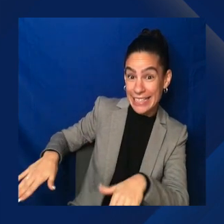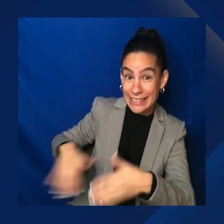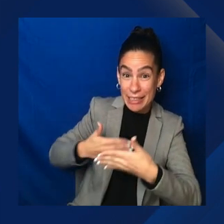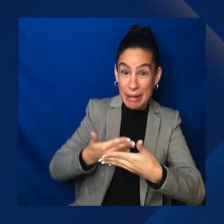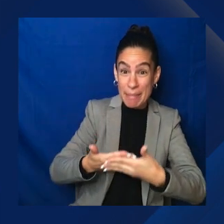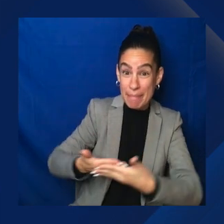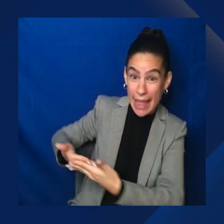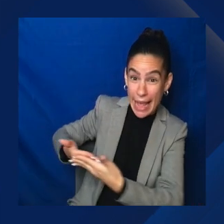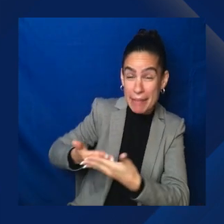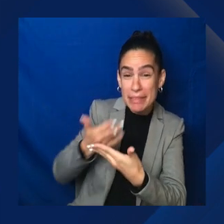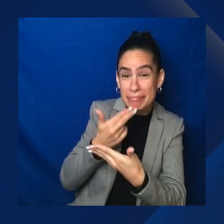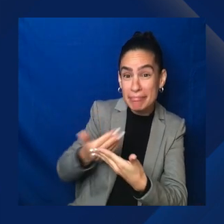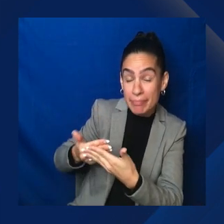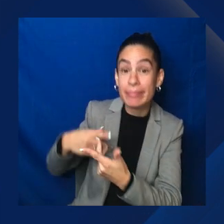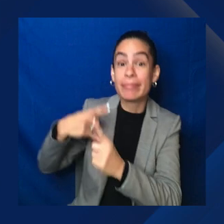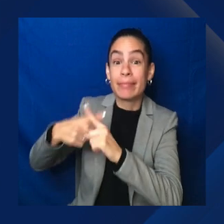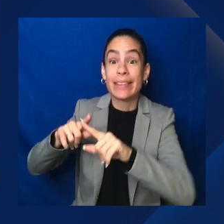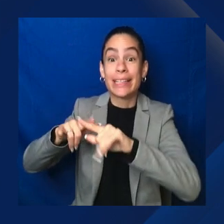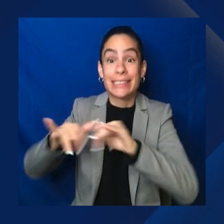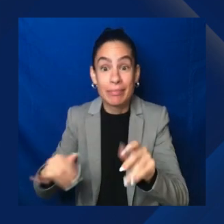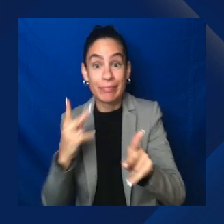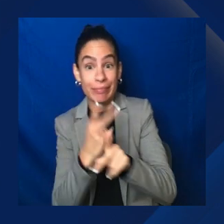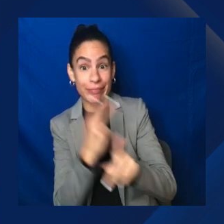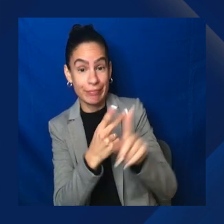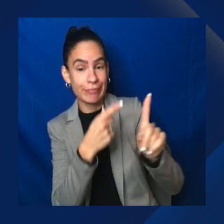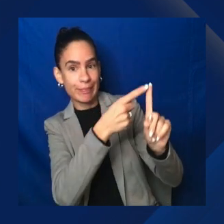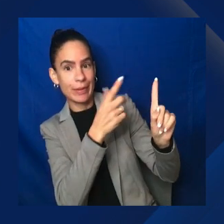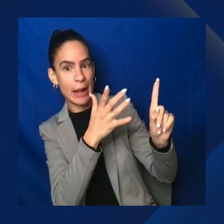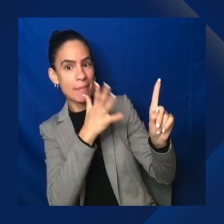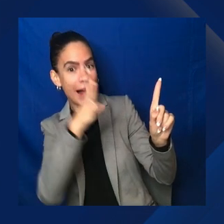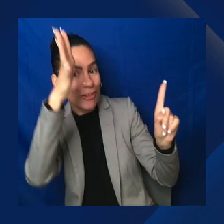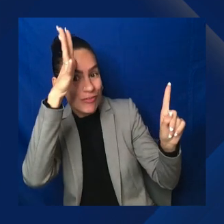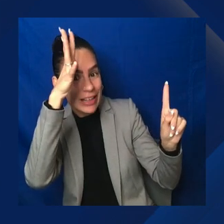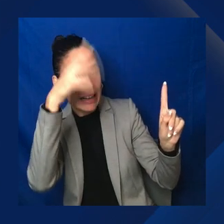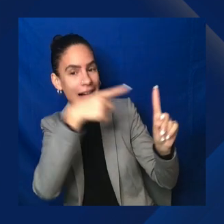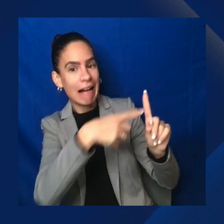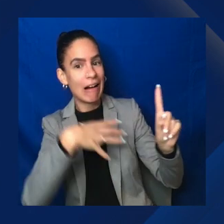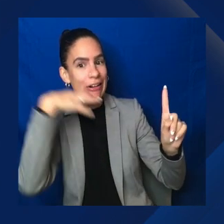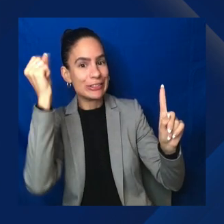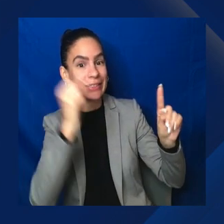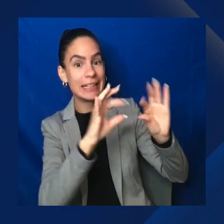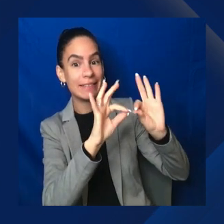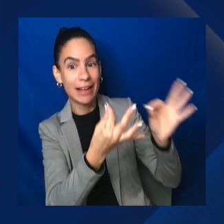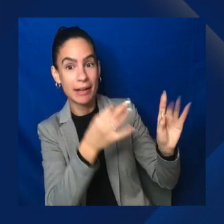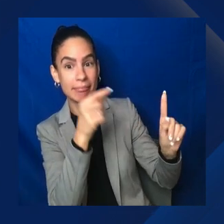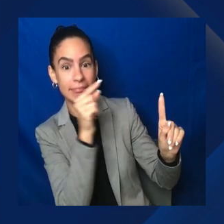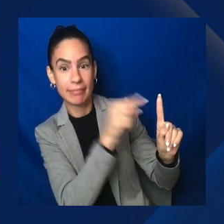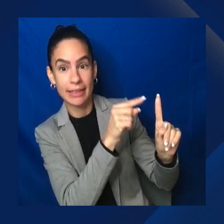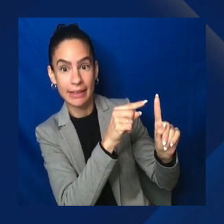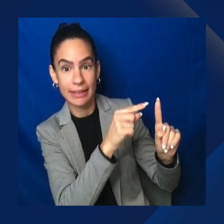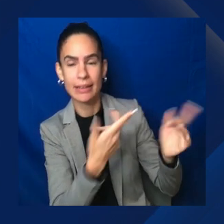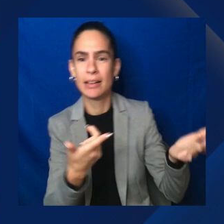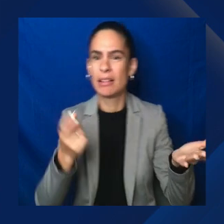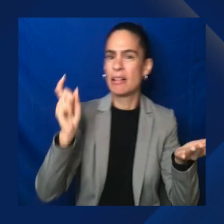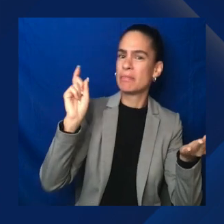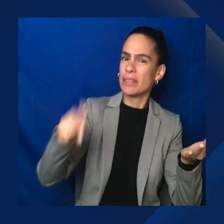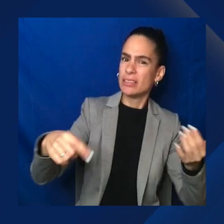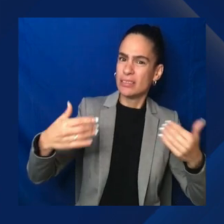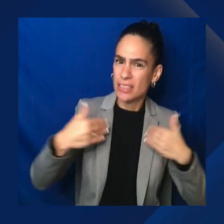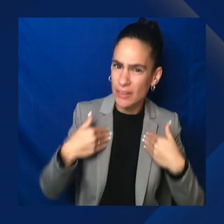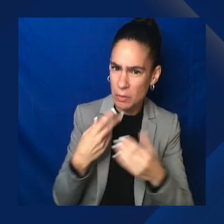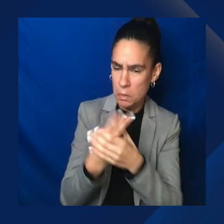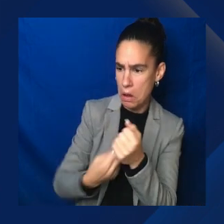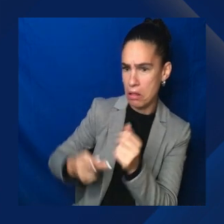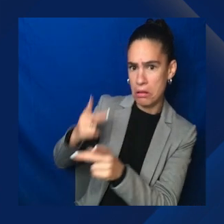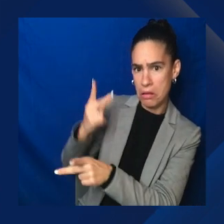taking care of senior relatives and the need, therefore, to have care and assistance with caring for their children and